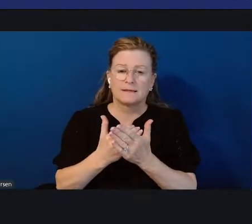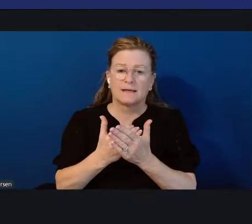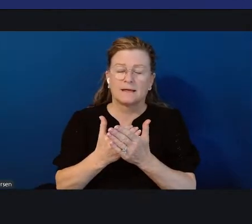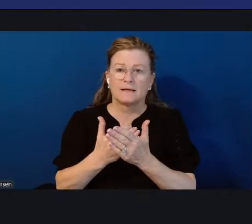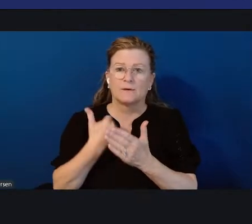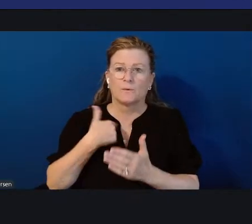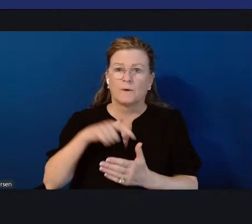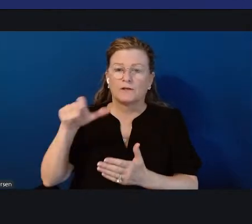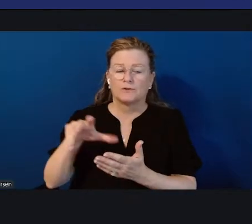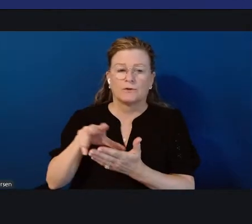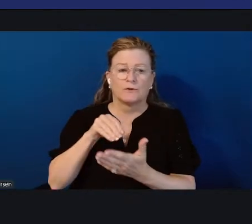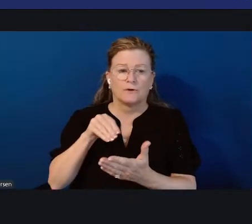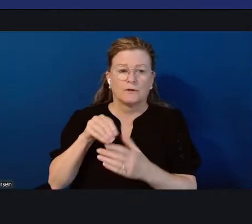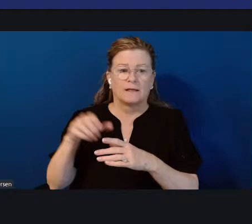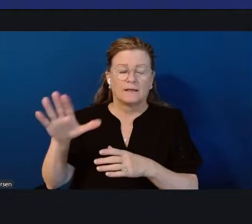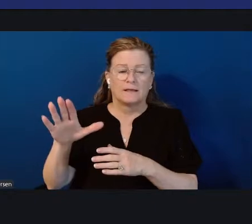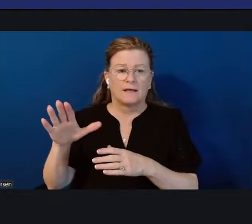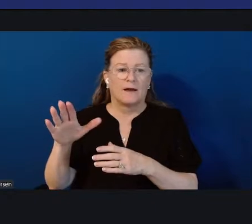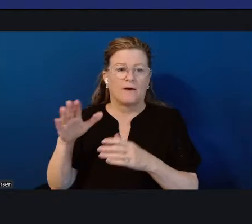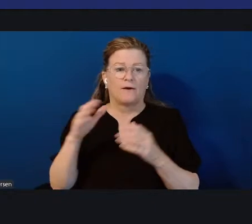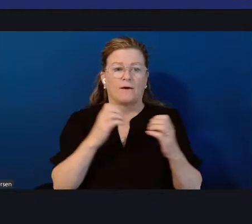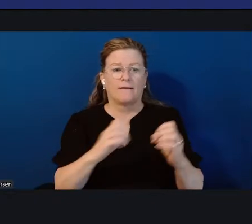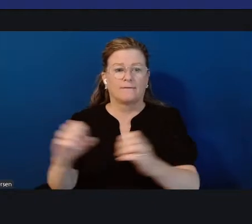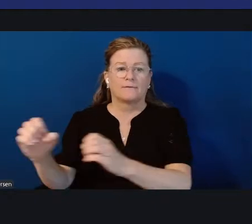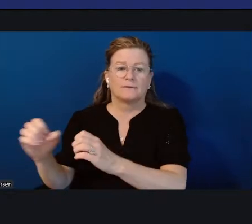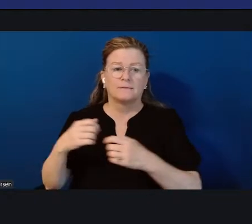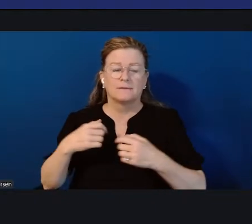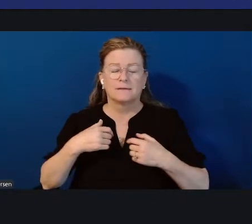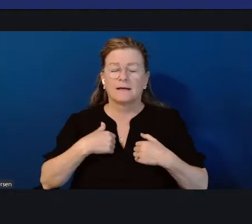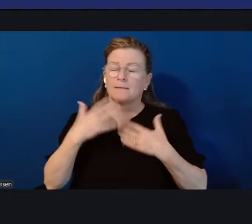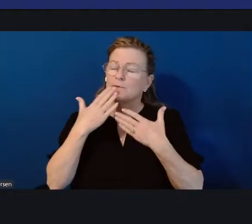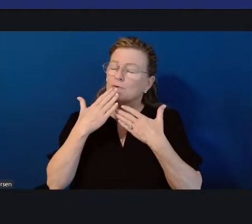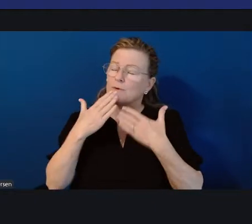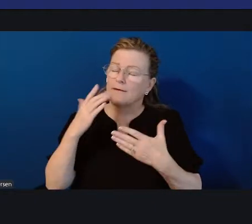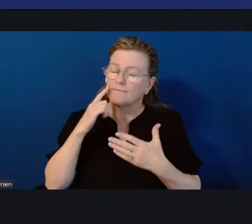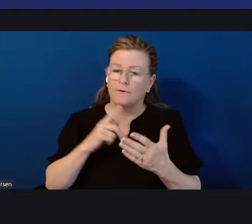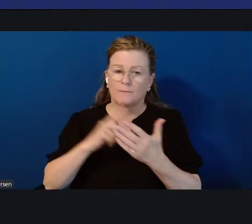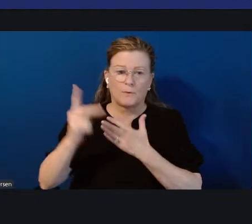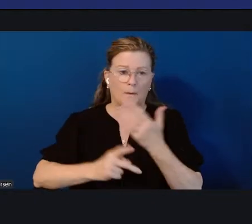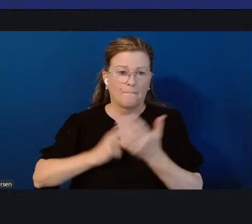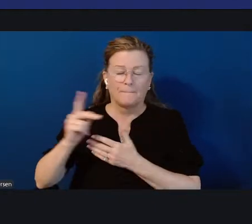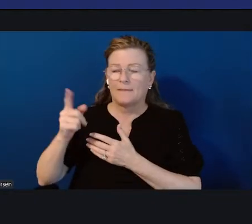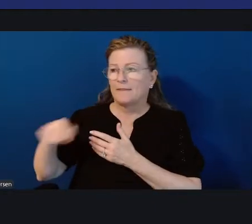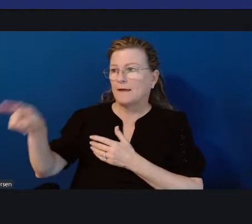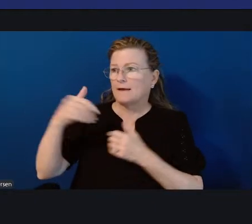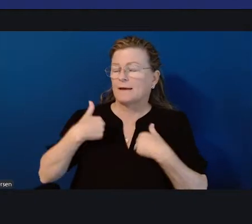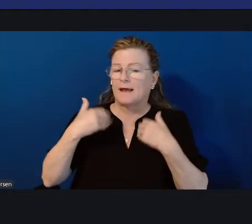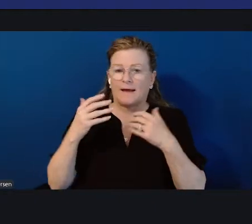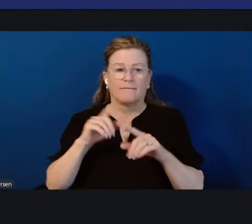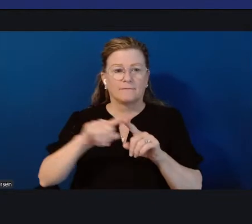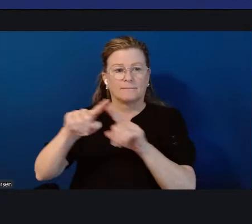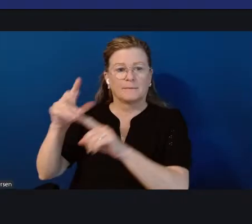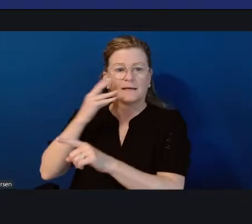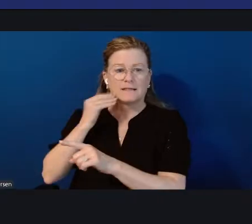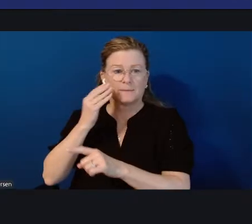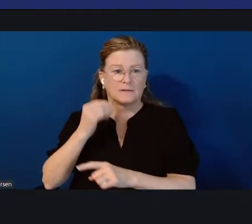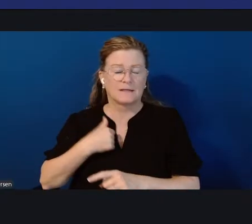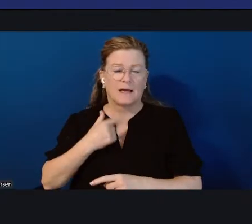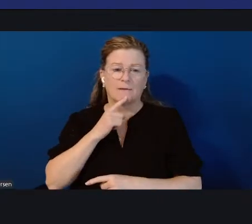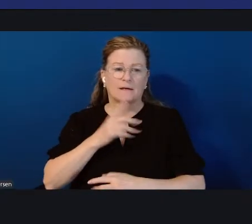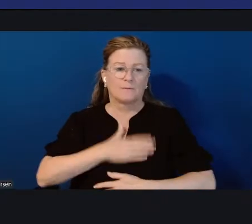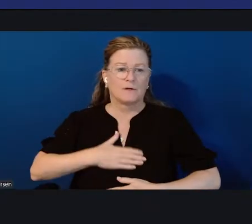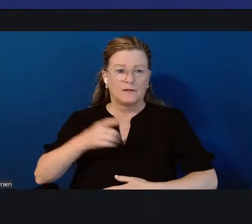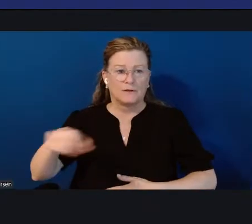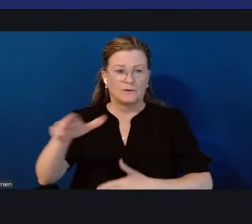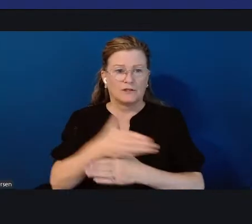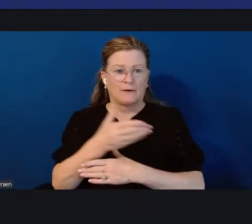their endeavors. And I'm grateful for this program so they can have these experiences. And I just appreciate you guys